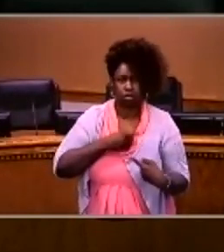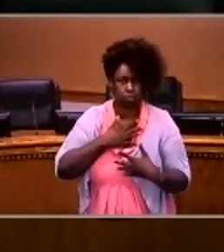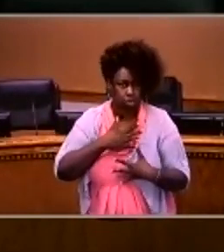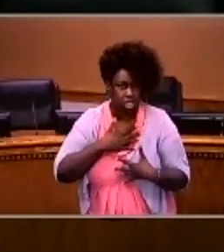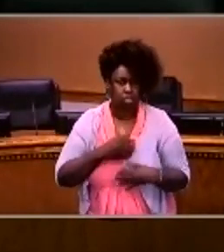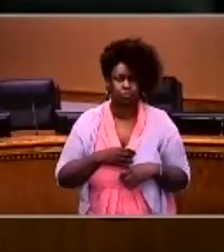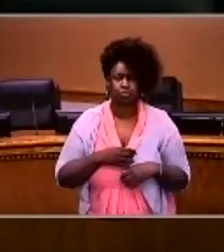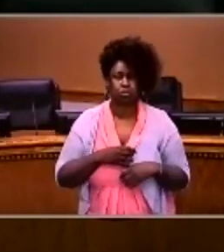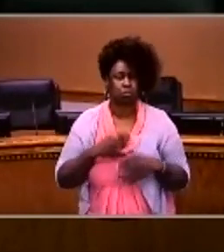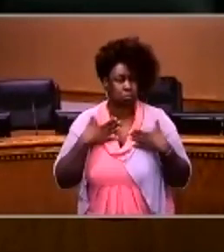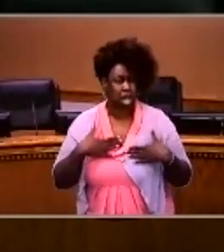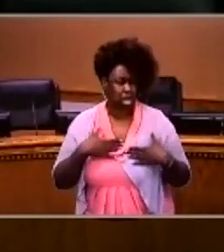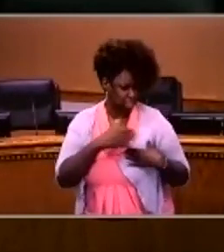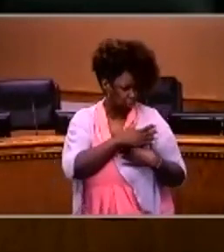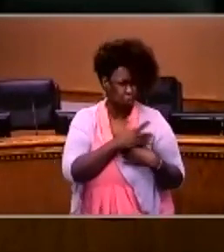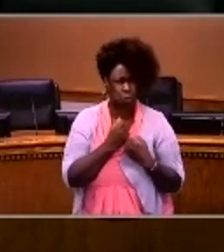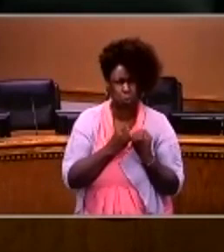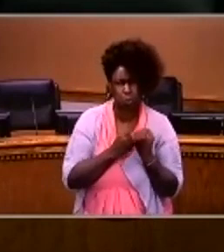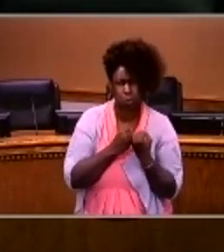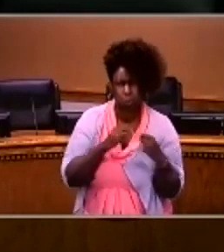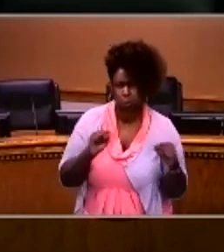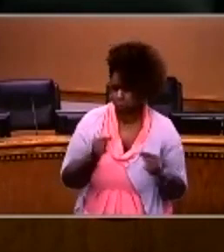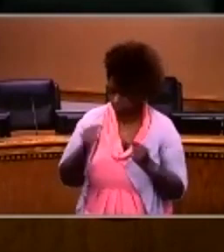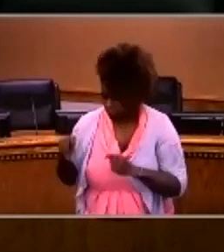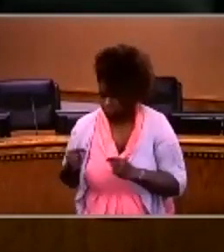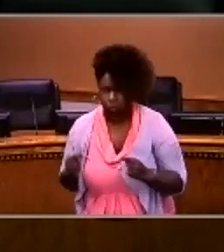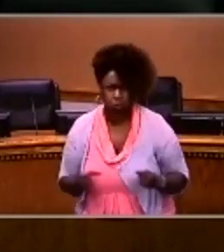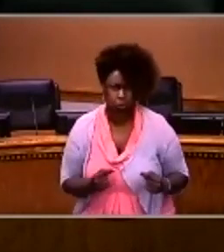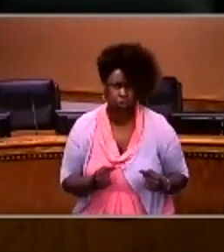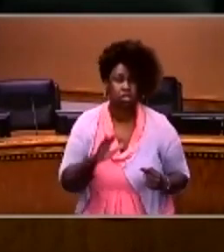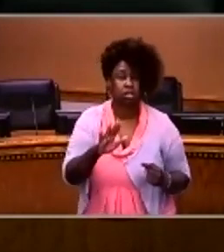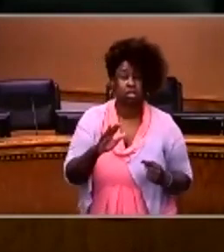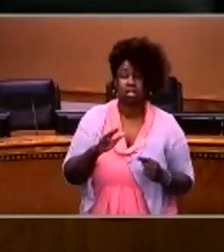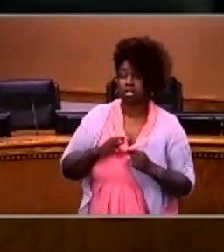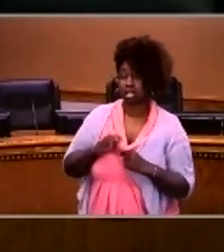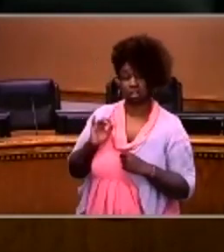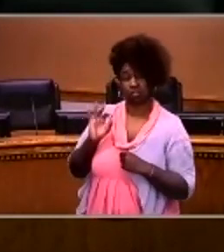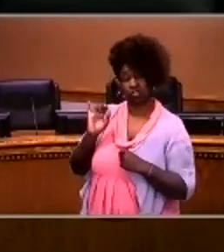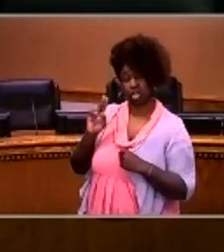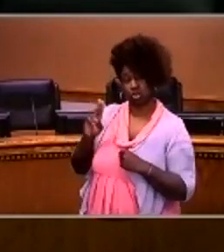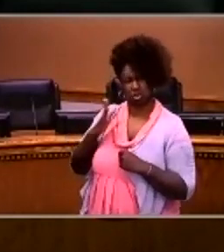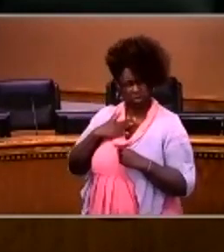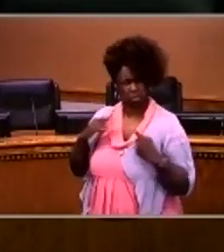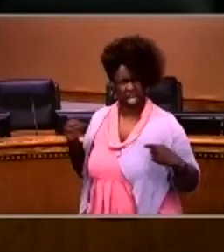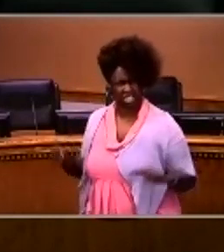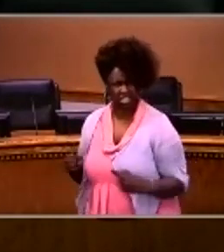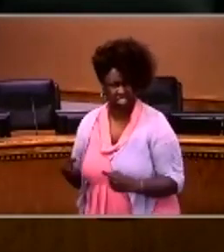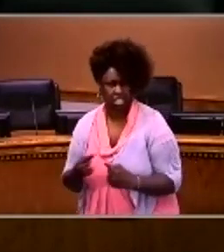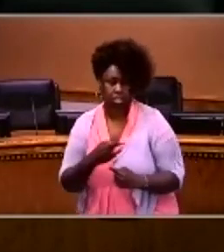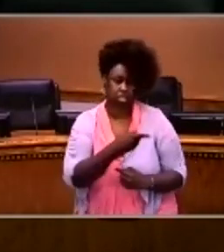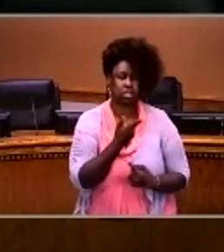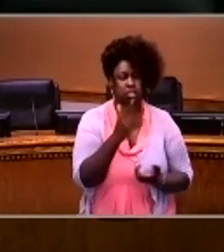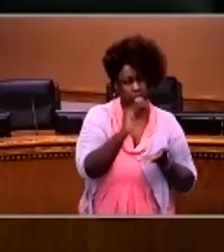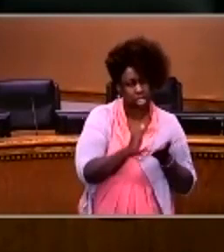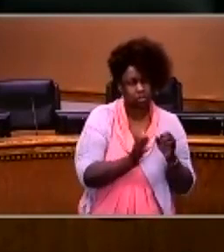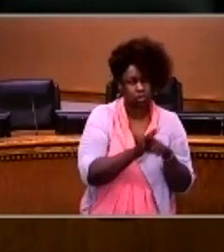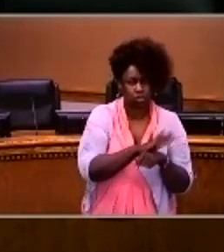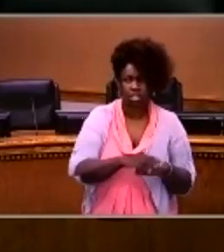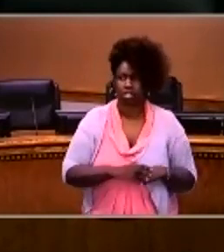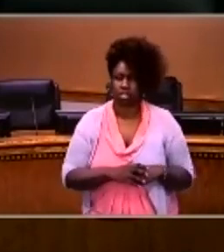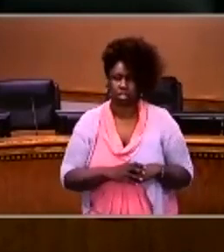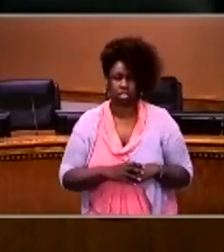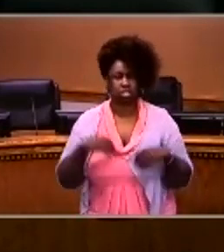those new symptoms, probably less intense than with influenza. Sore throat, generalized